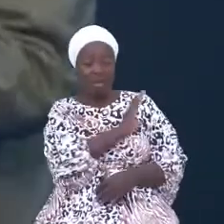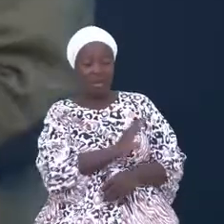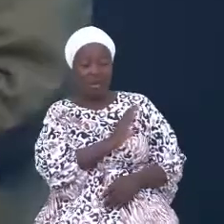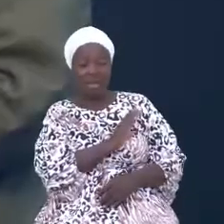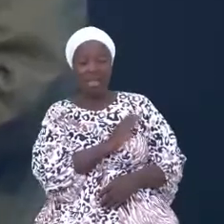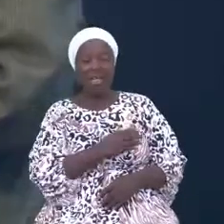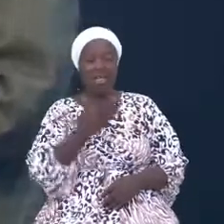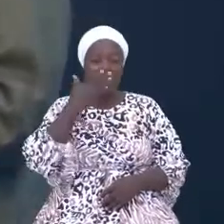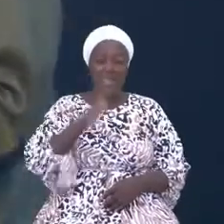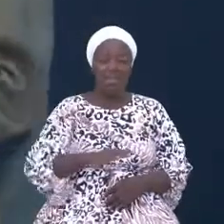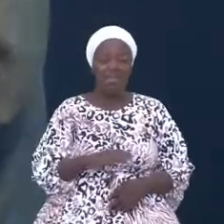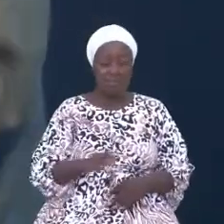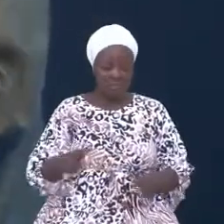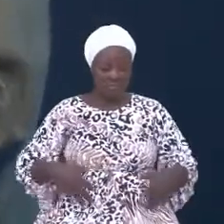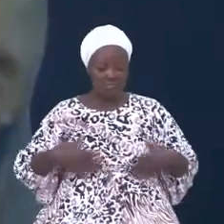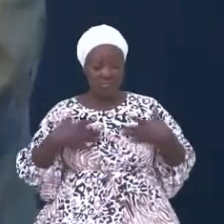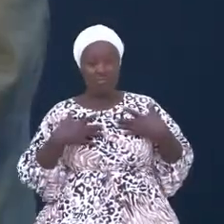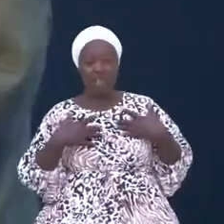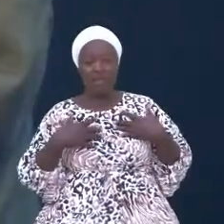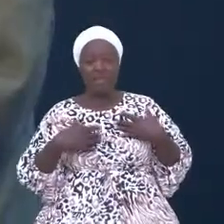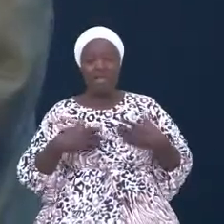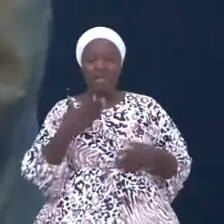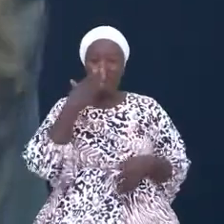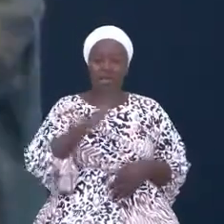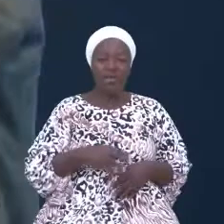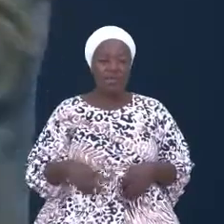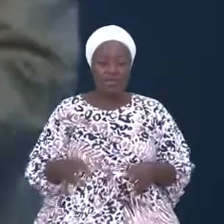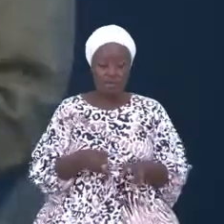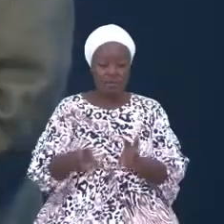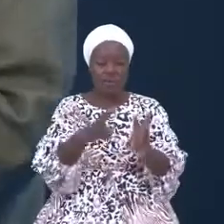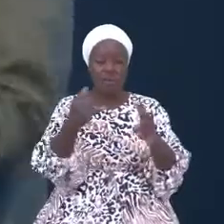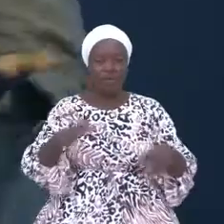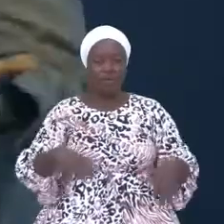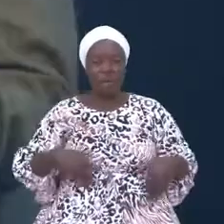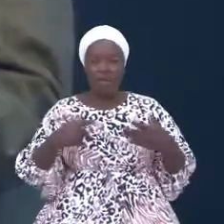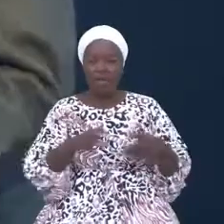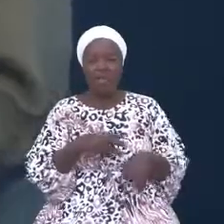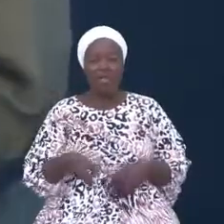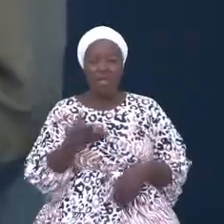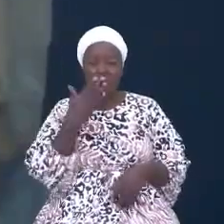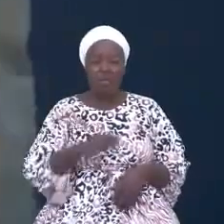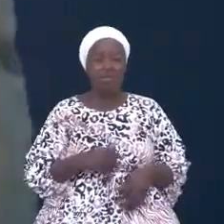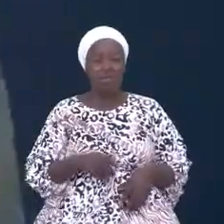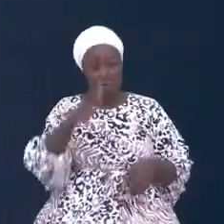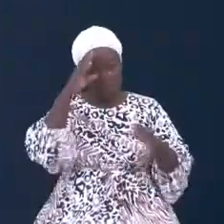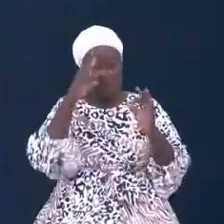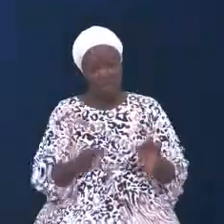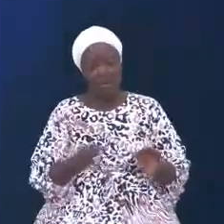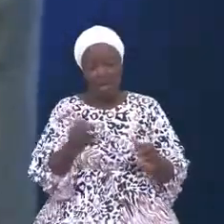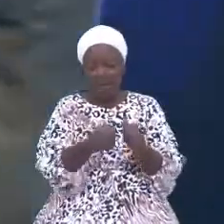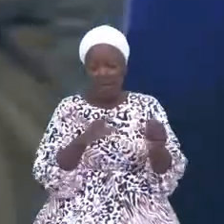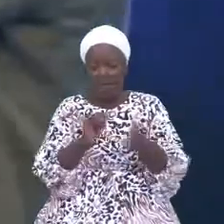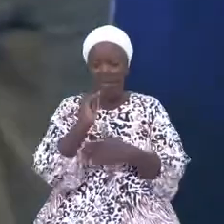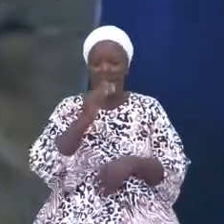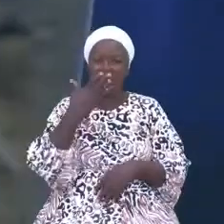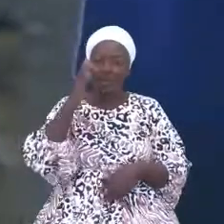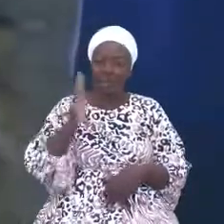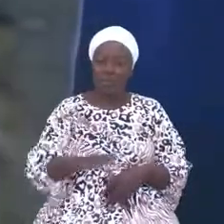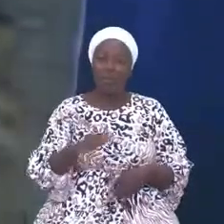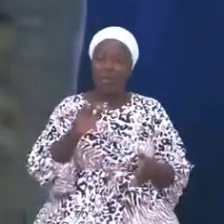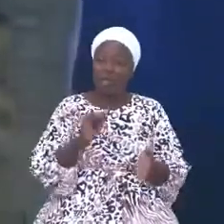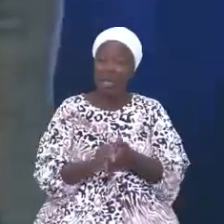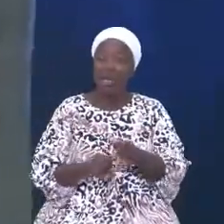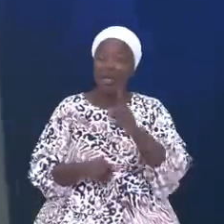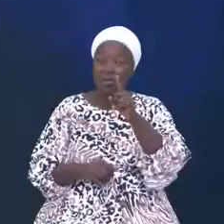evil conduct, evil direction, evil decision, everything that is evil that you